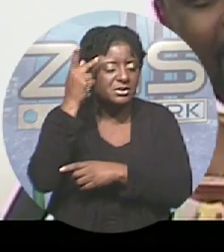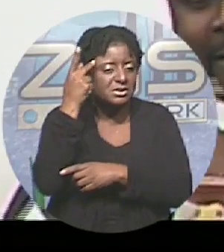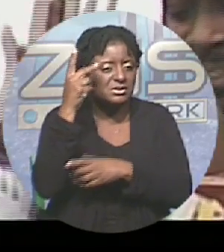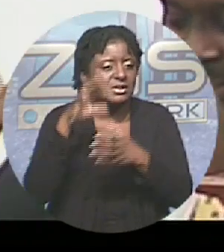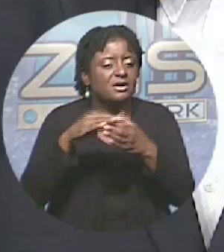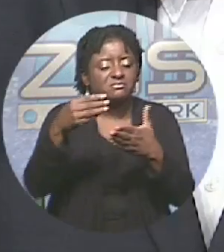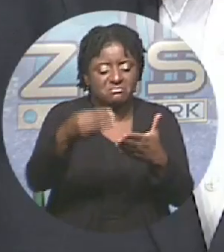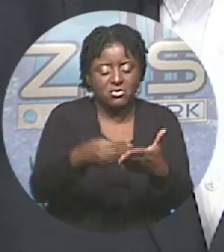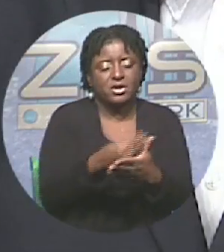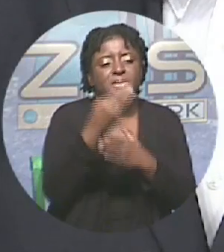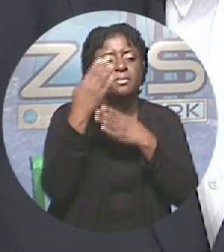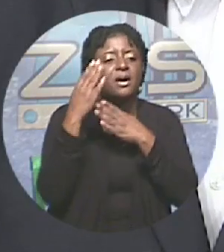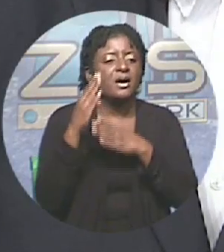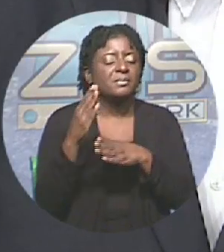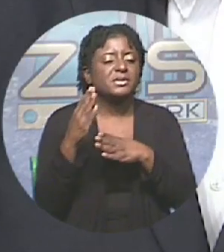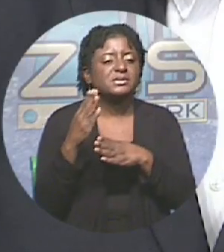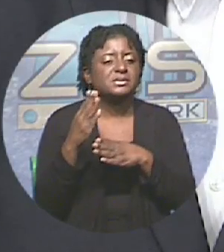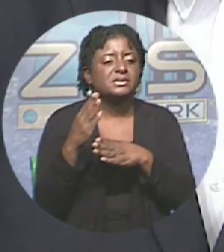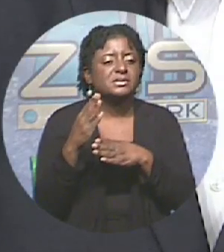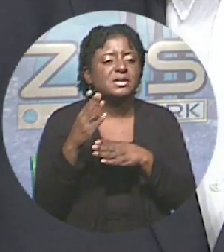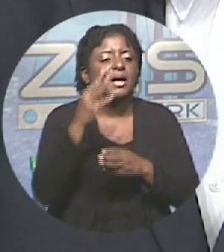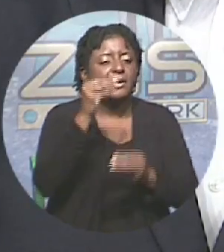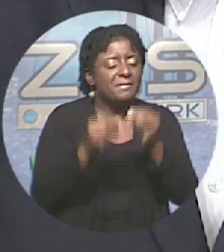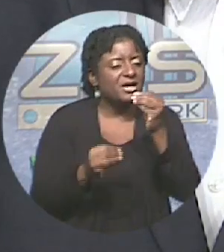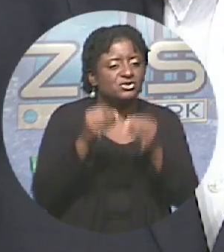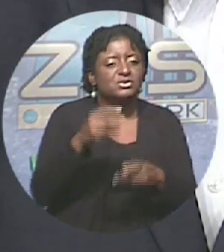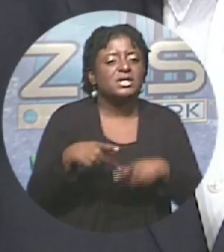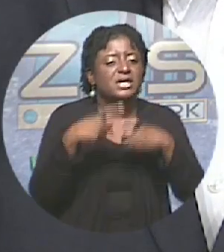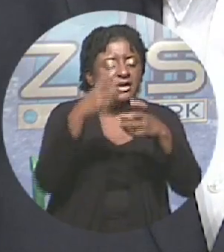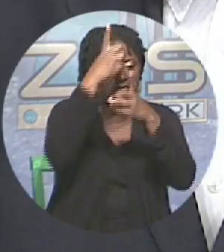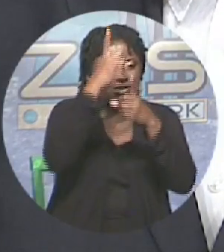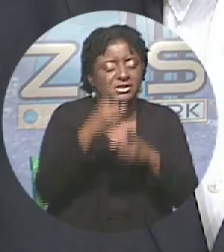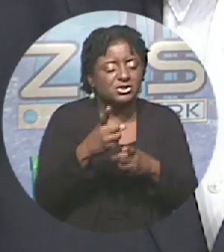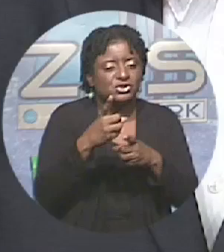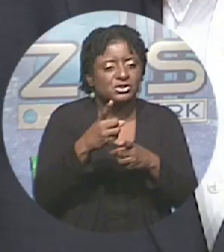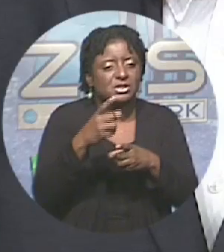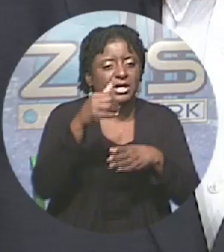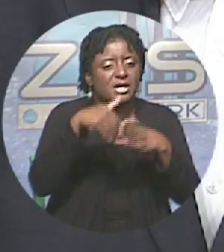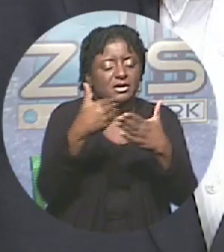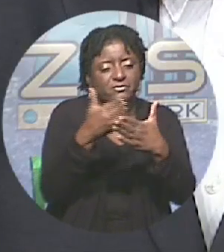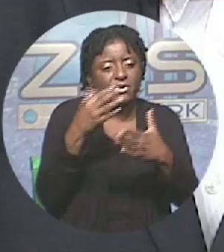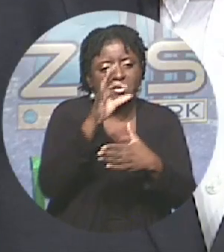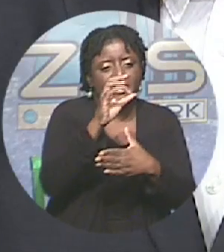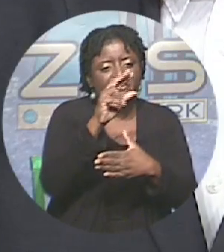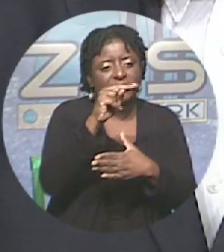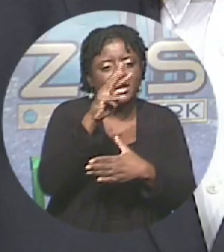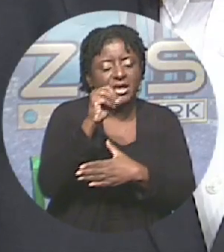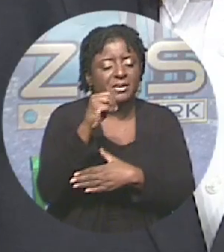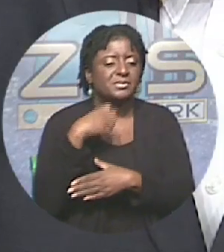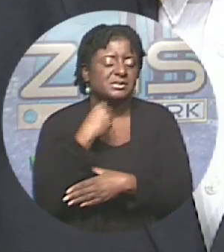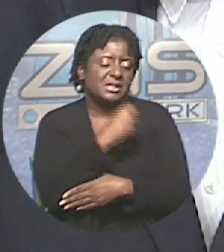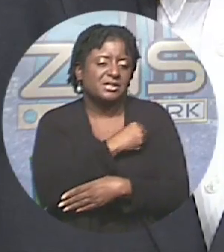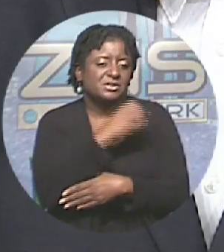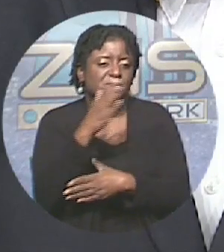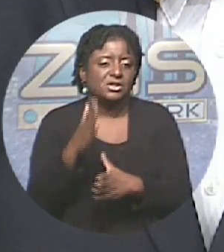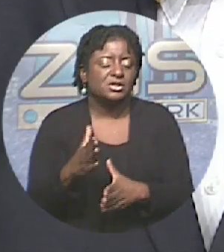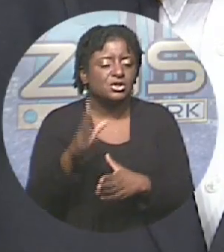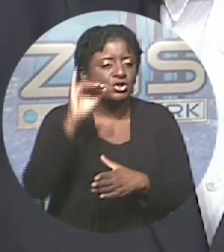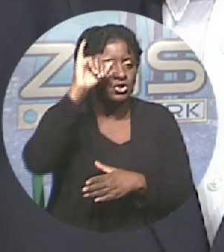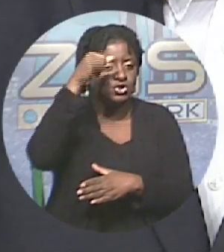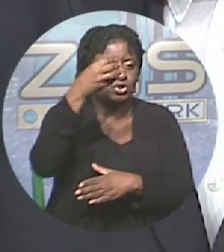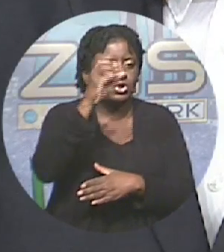Bahamas. A magistrate handed down a decision today in the case of former Free National Movement Senator John Boswick